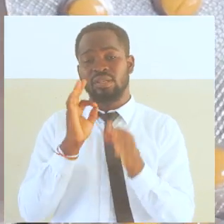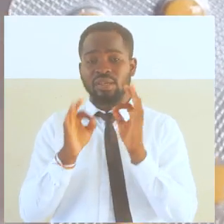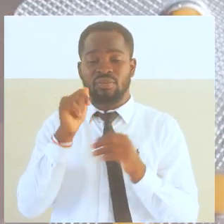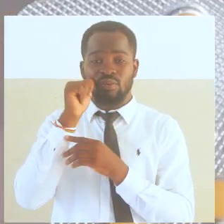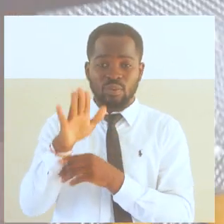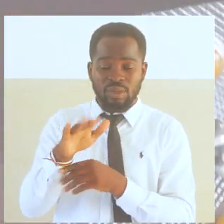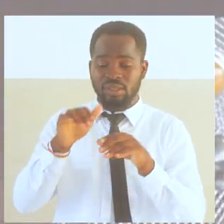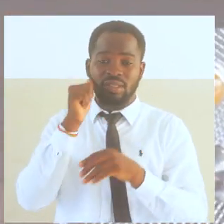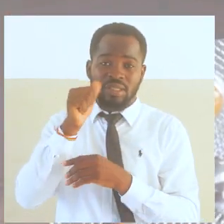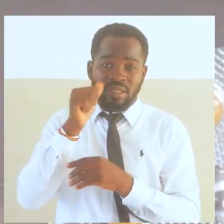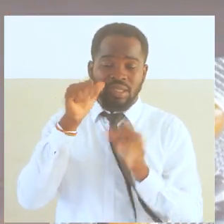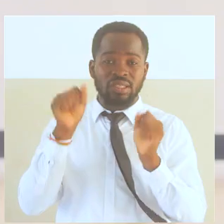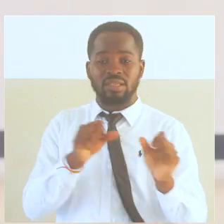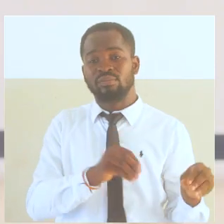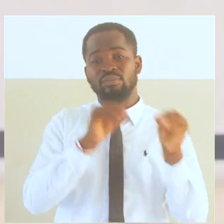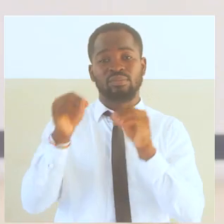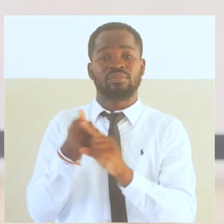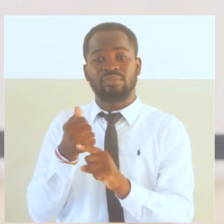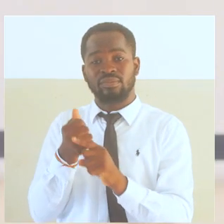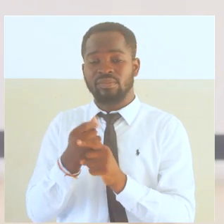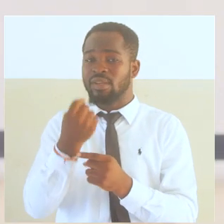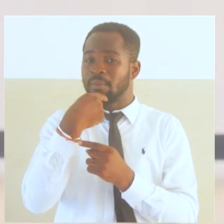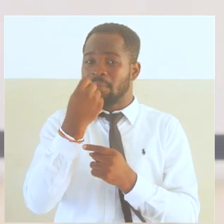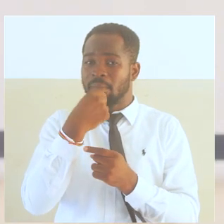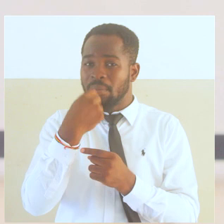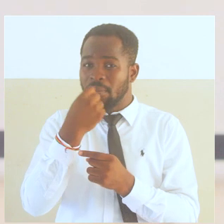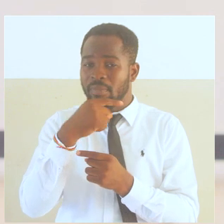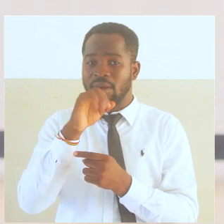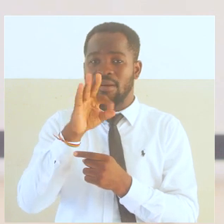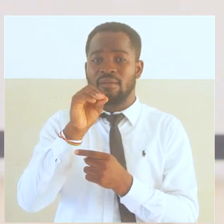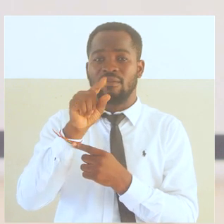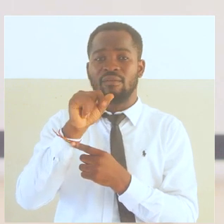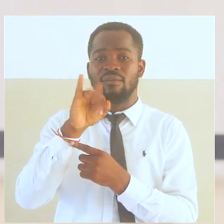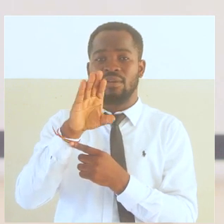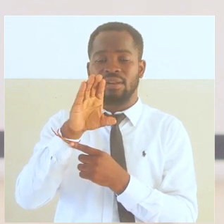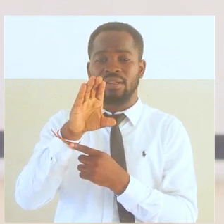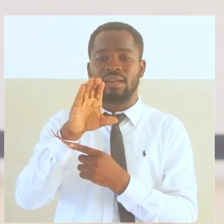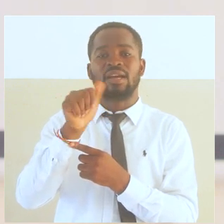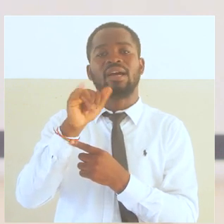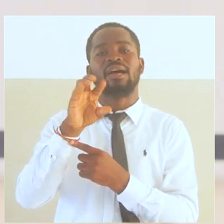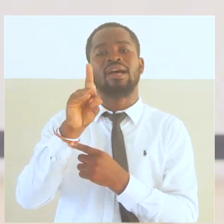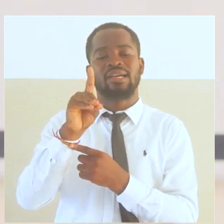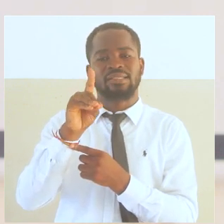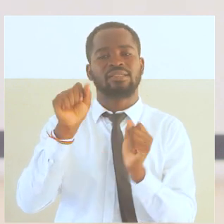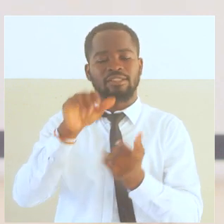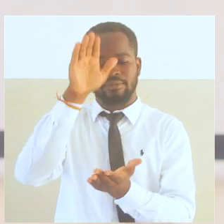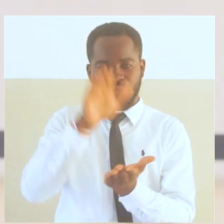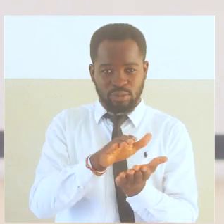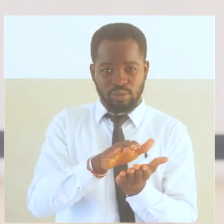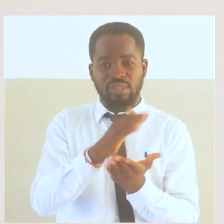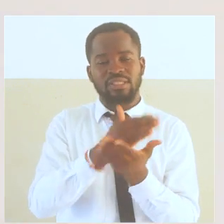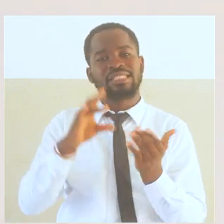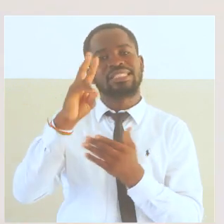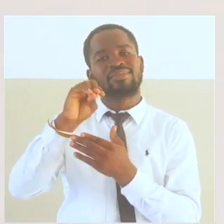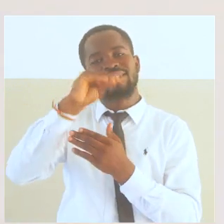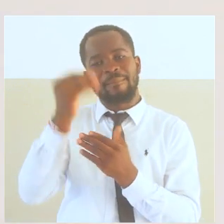and hydrocephalus. And then research has also found out that folic acid